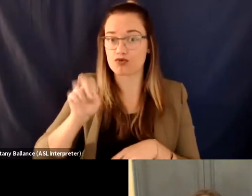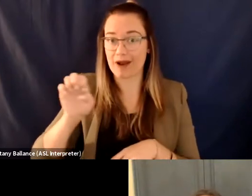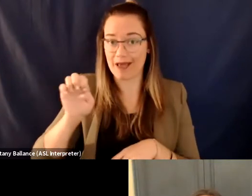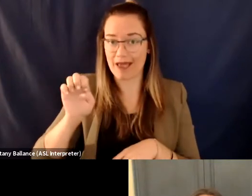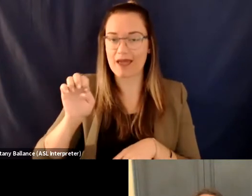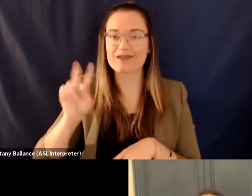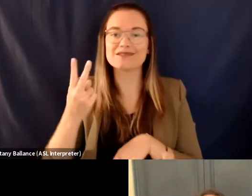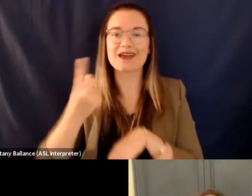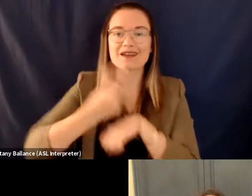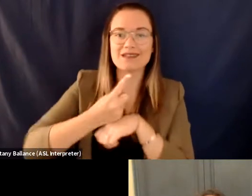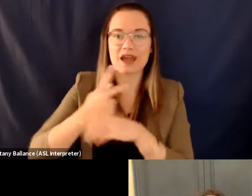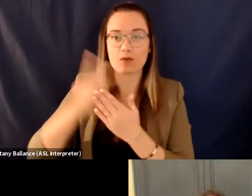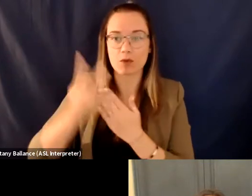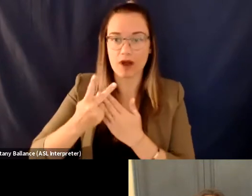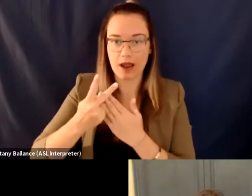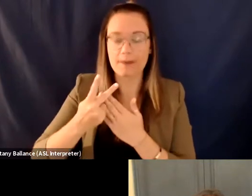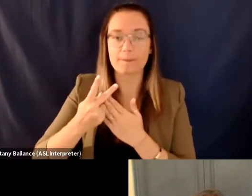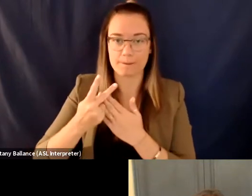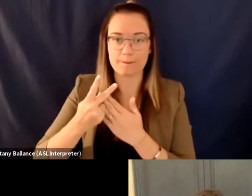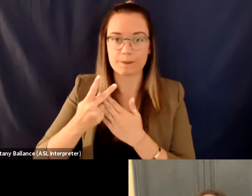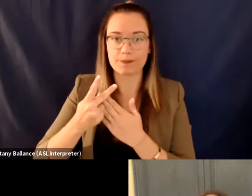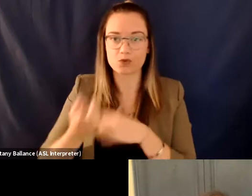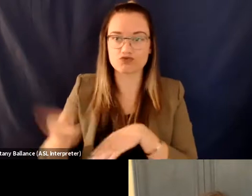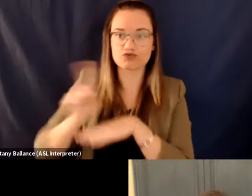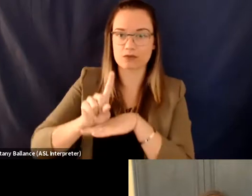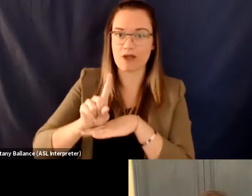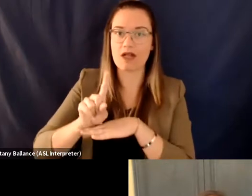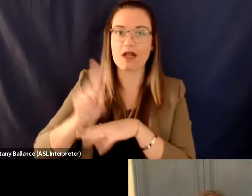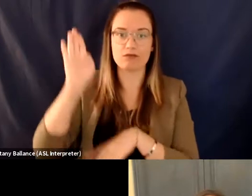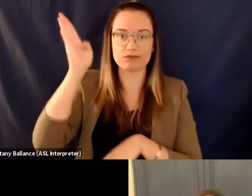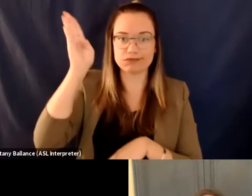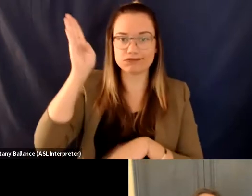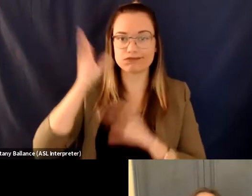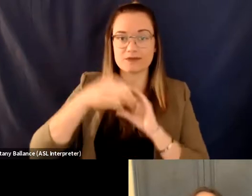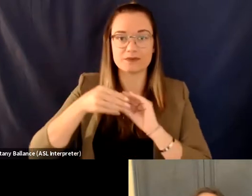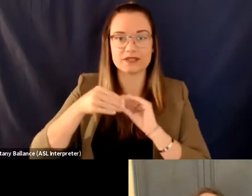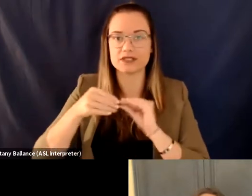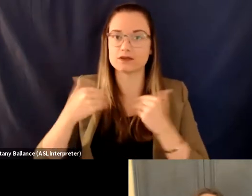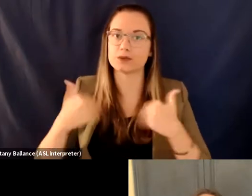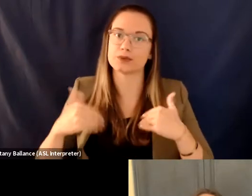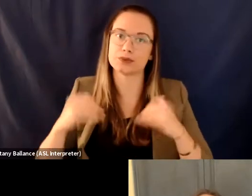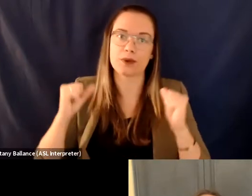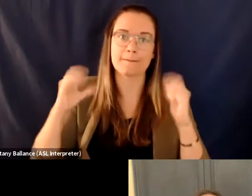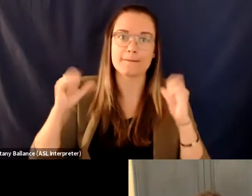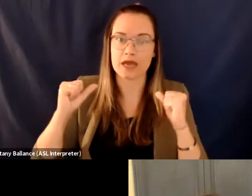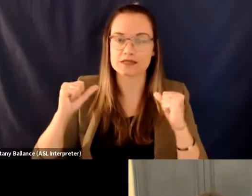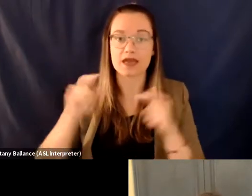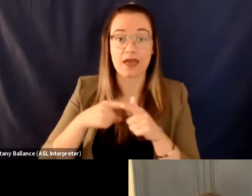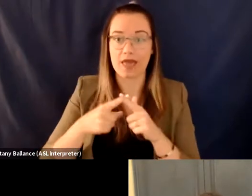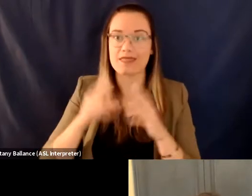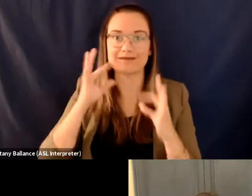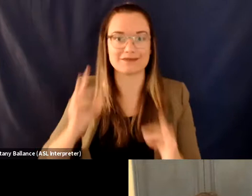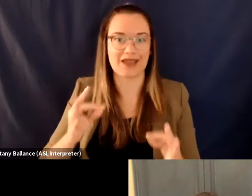of the program, when he stands up and gives an extraordinary speech. And it's just a no-brainer, really, that we would want